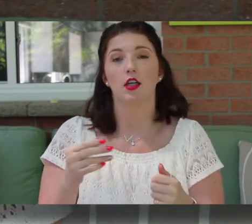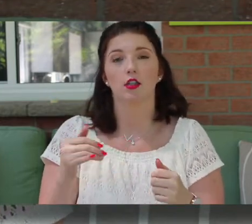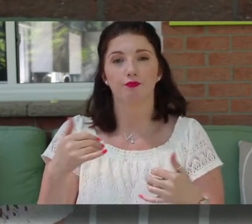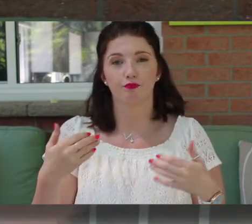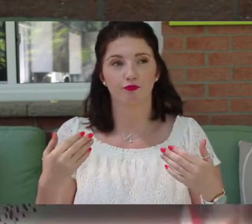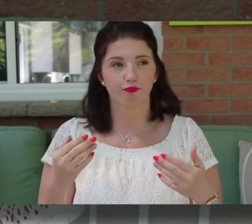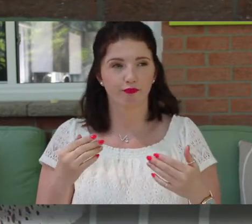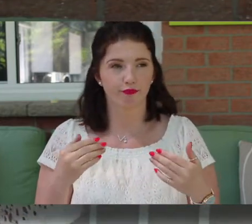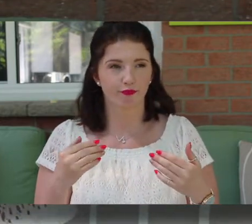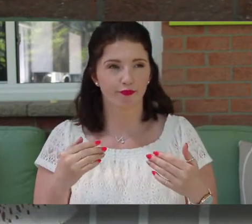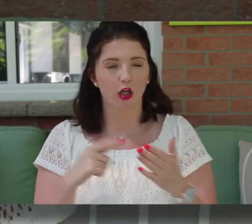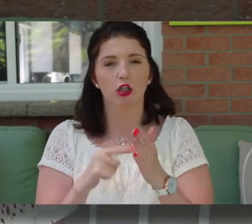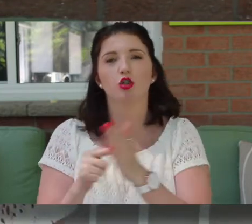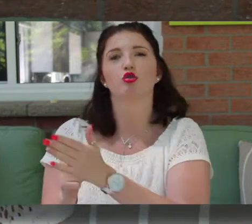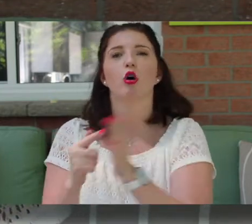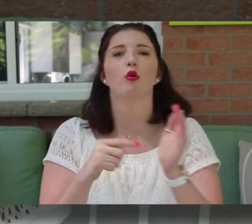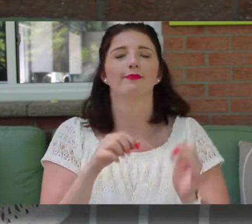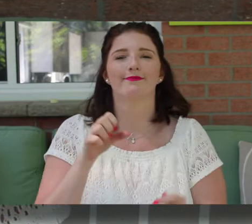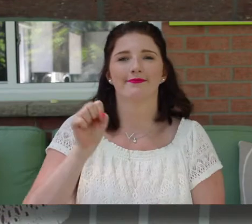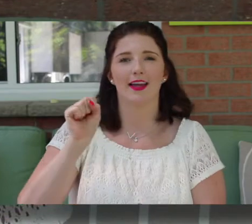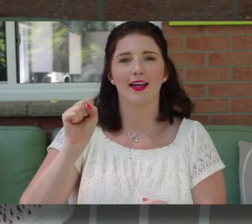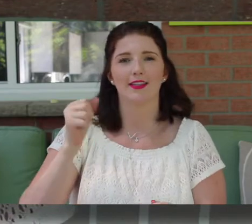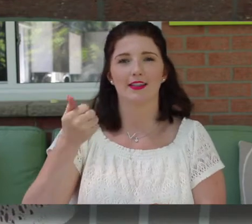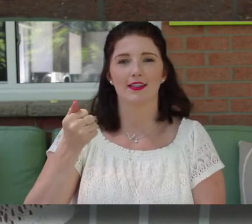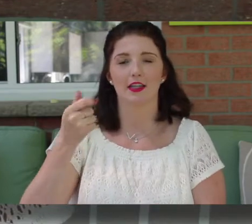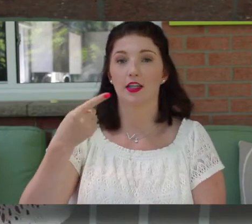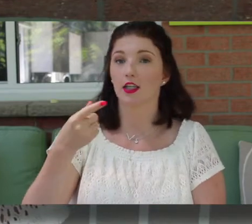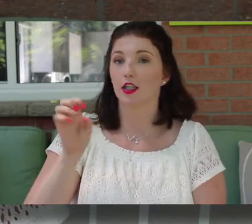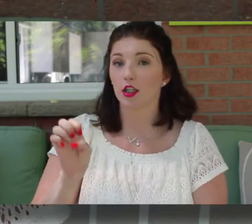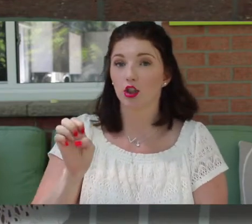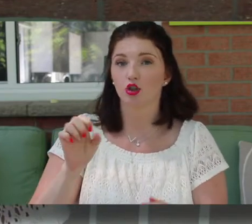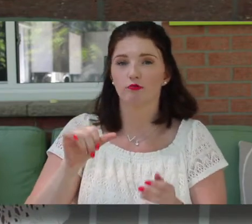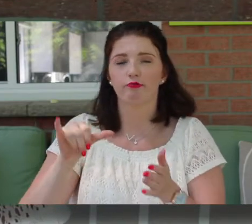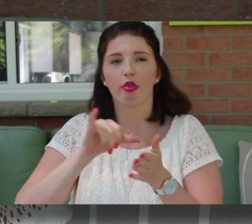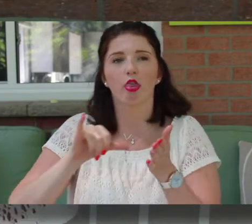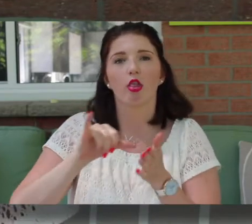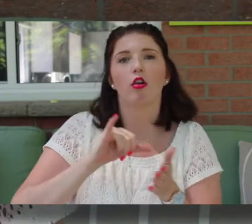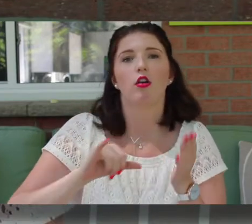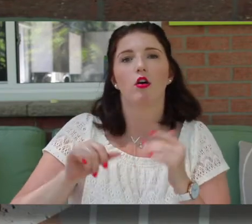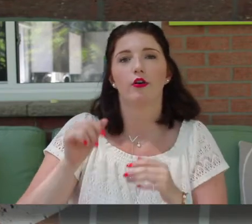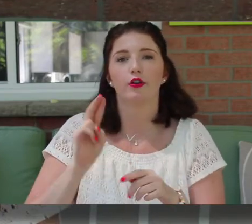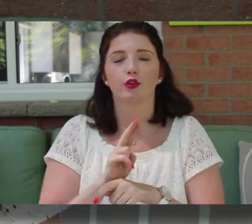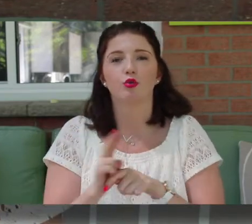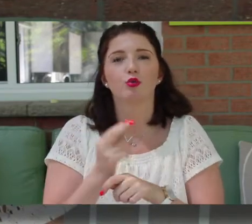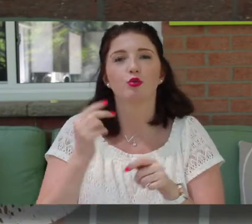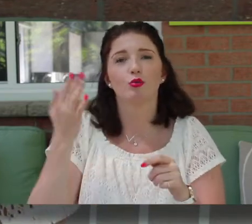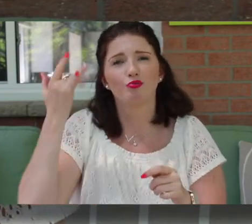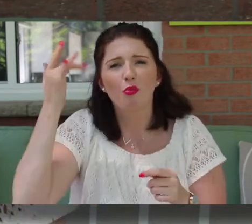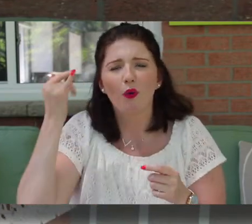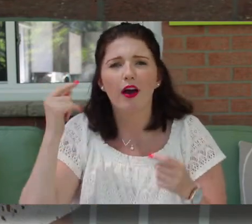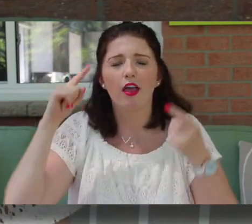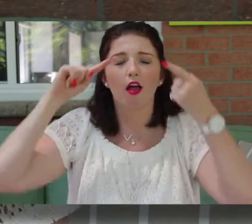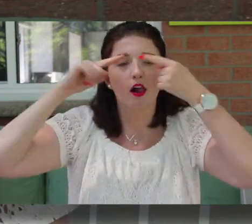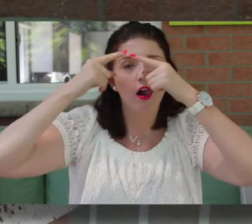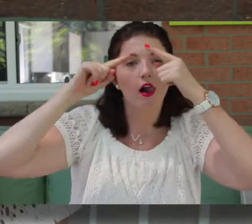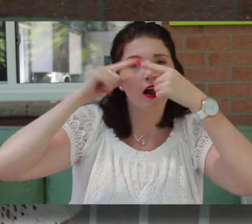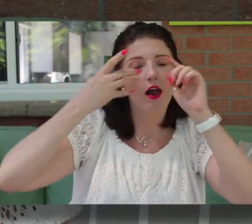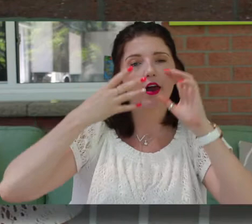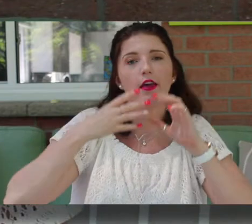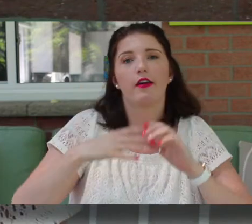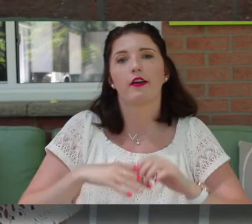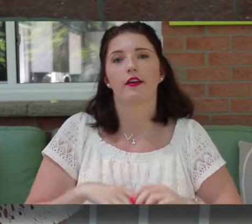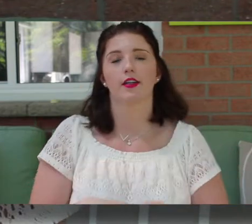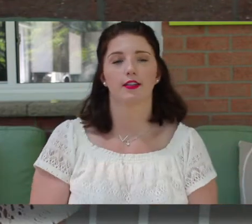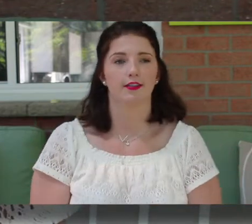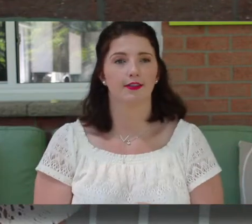It's an essential oil, got it from Sage. It's a headache remedy, and you just kind of put it behind your ears. Sometimes